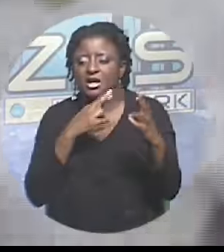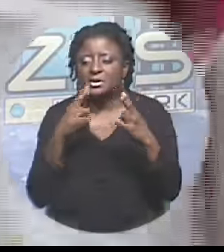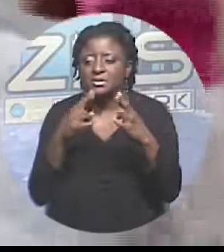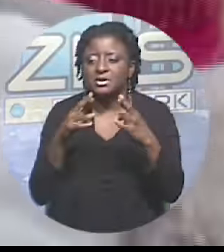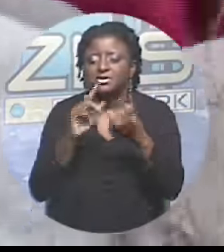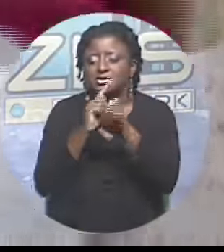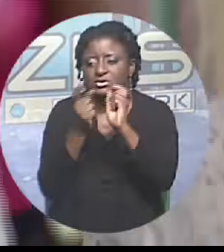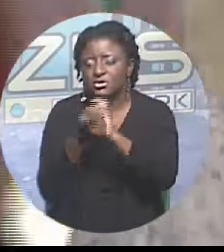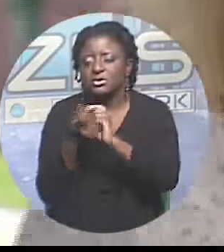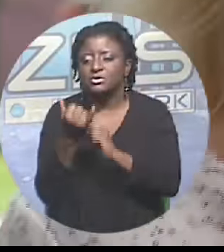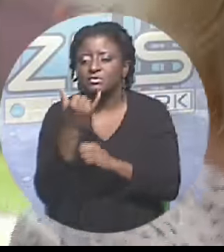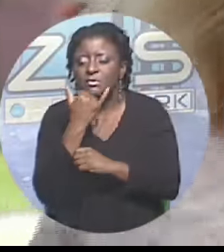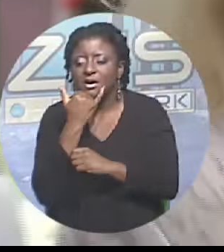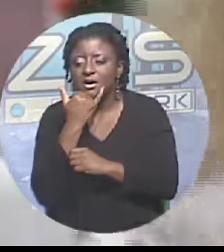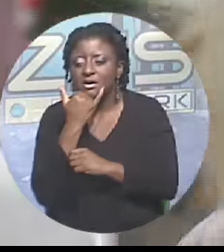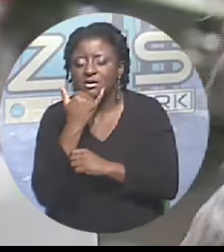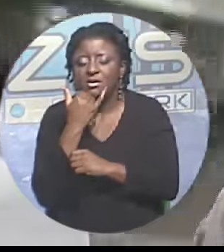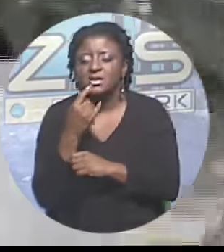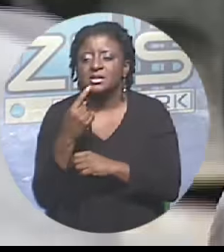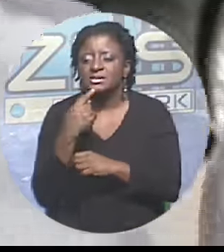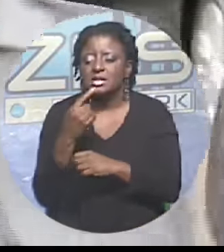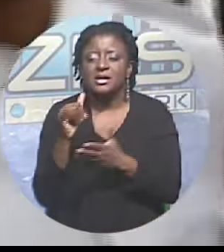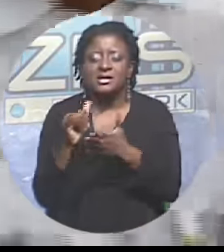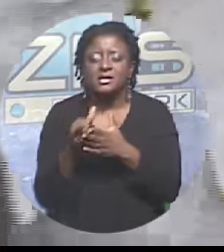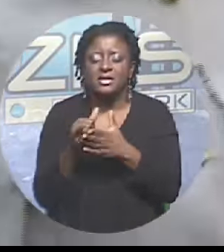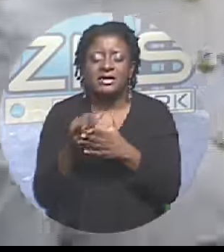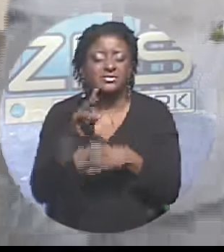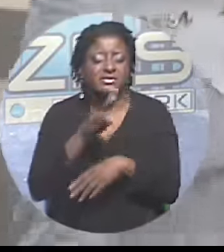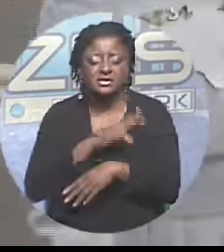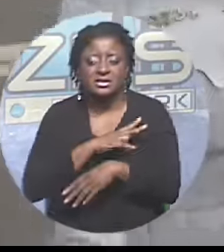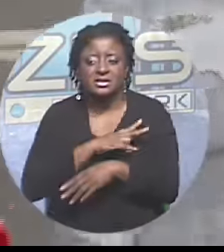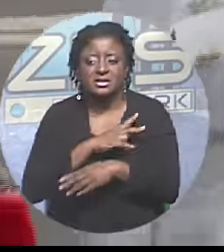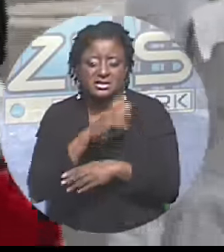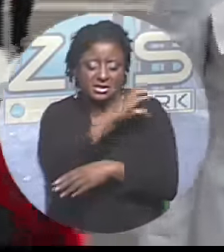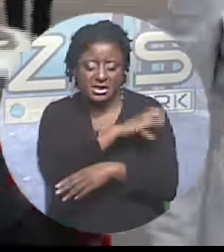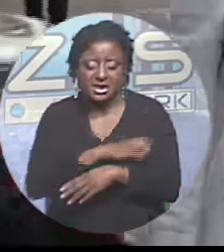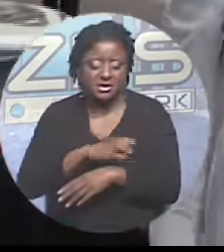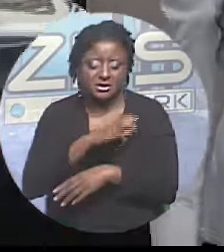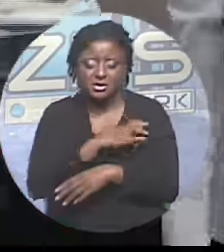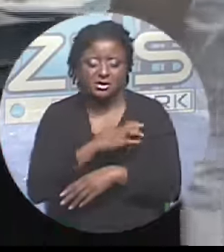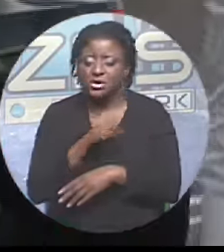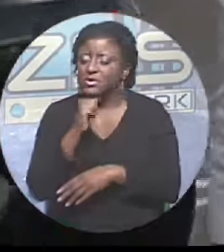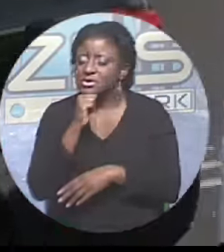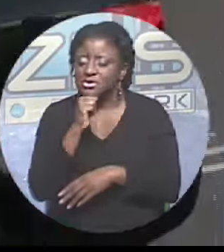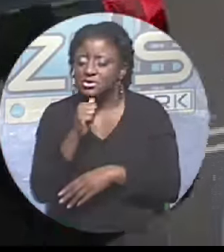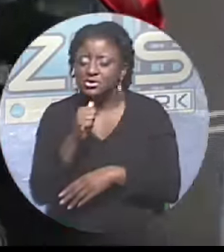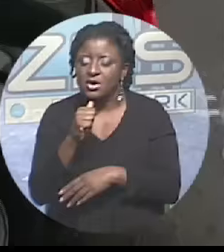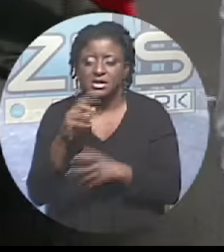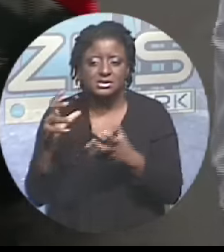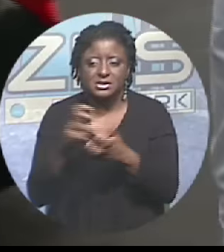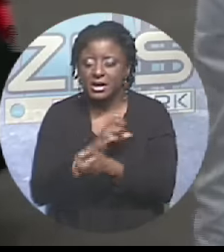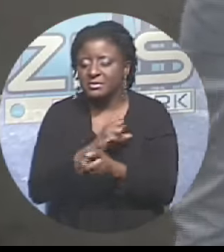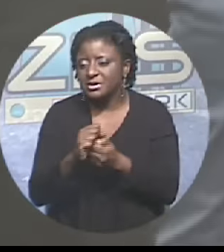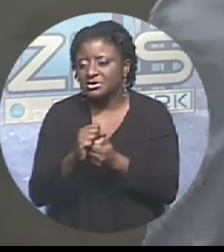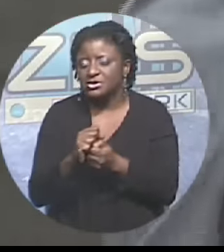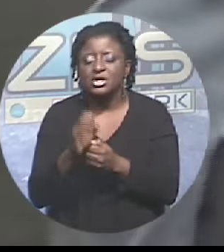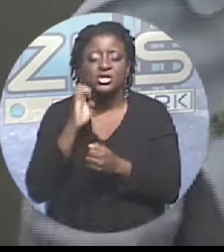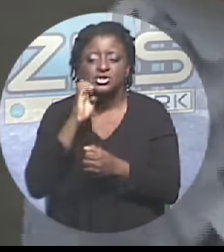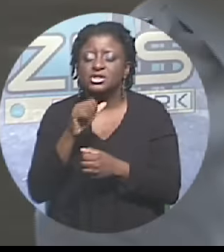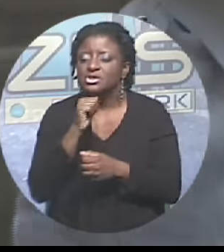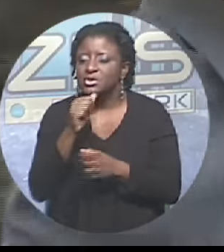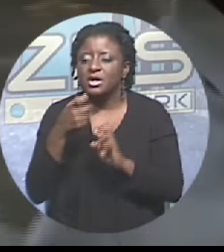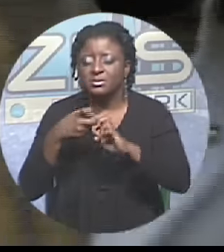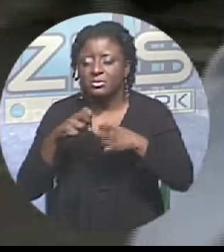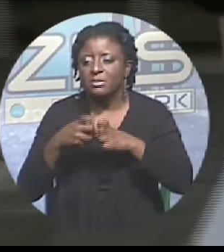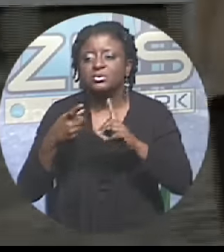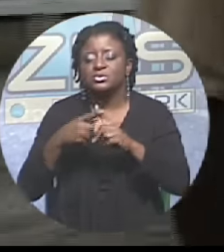that Vasily's character has not been impugned and she is not a menace to society. He also noted that retribution is not an issue in